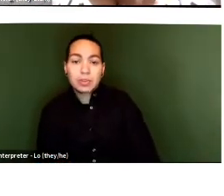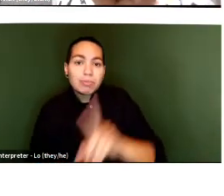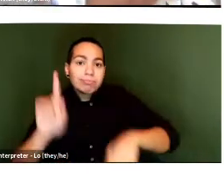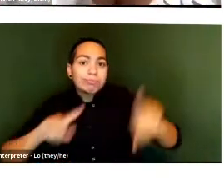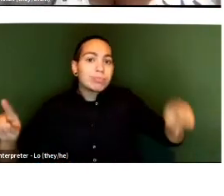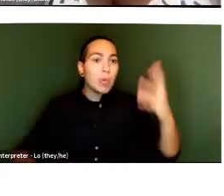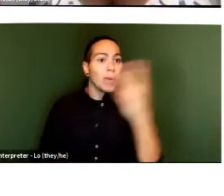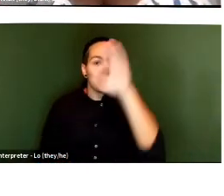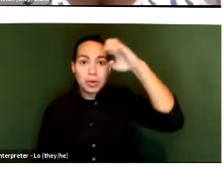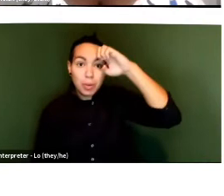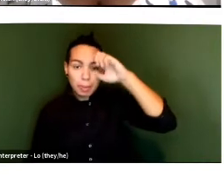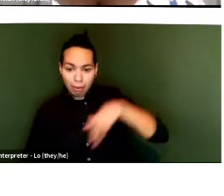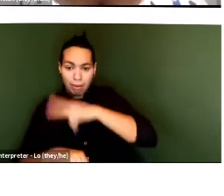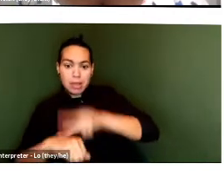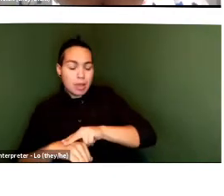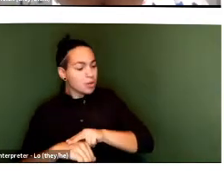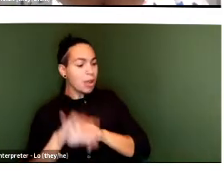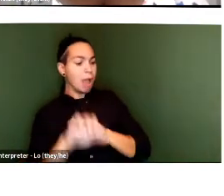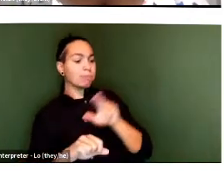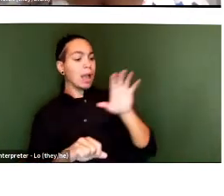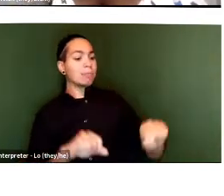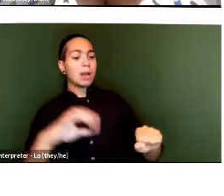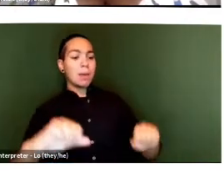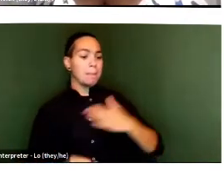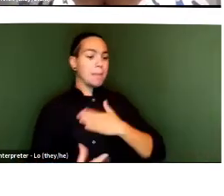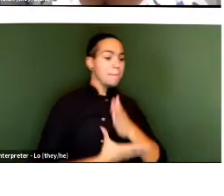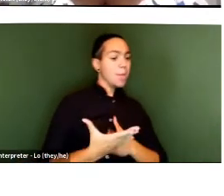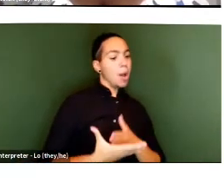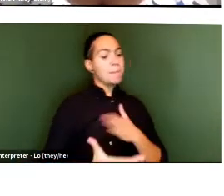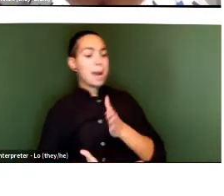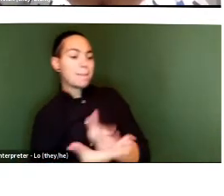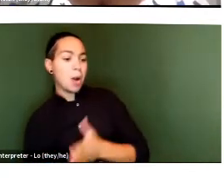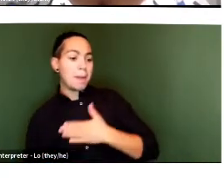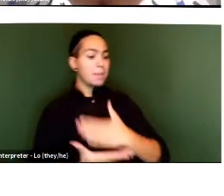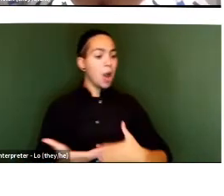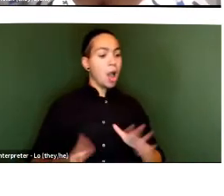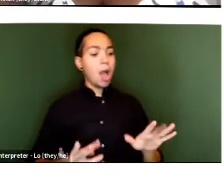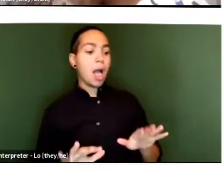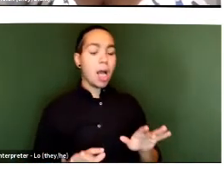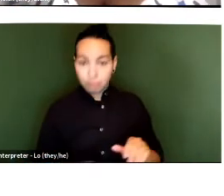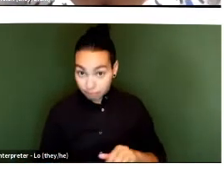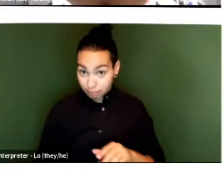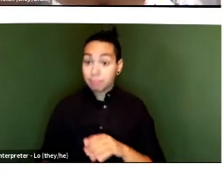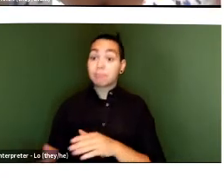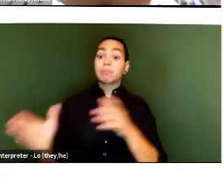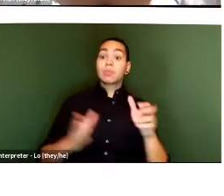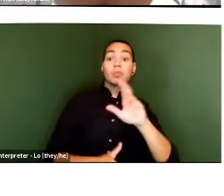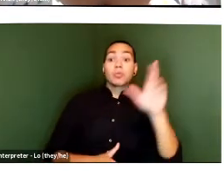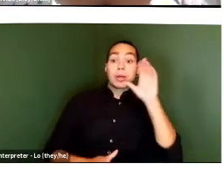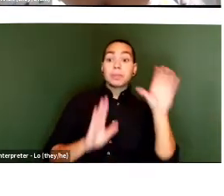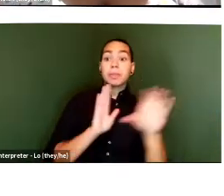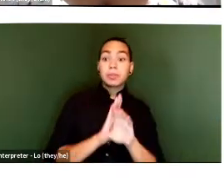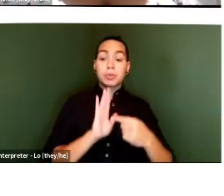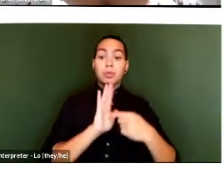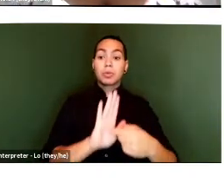nations colonizing the African continent. The photo on the right shows the horrible white